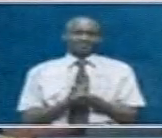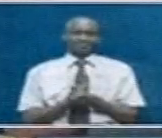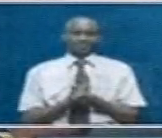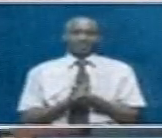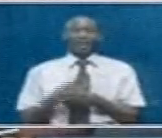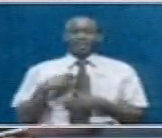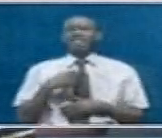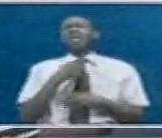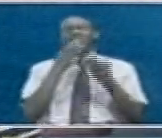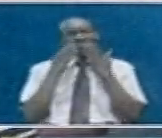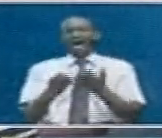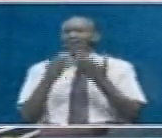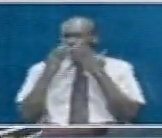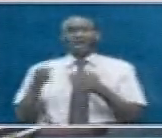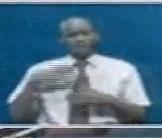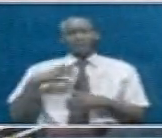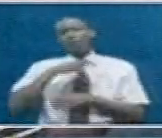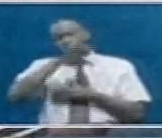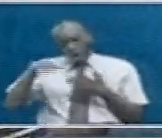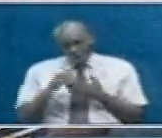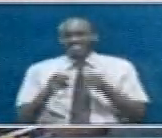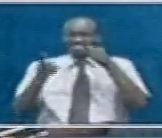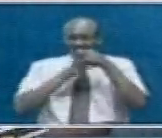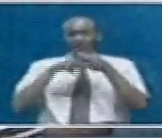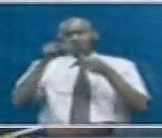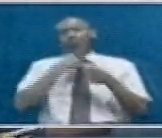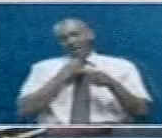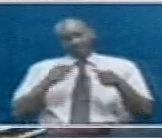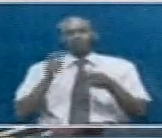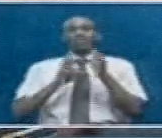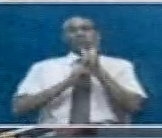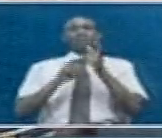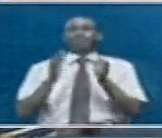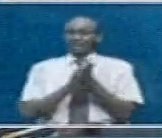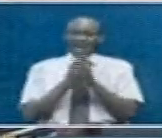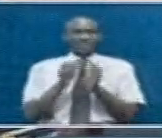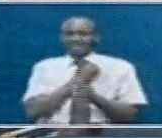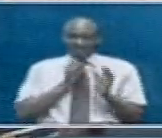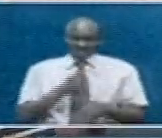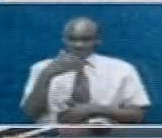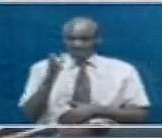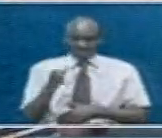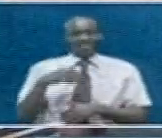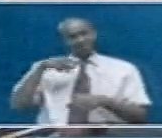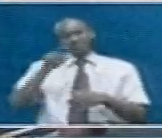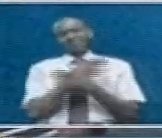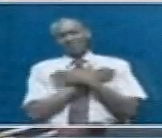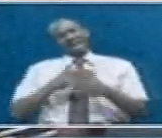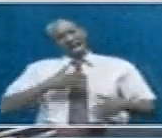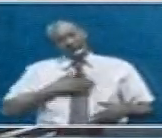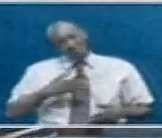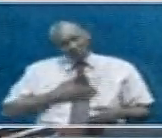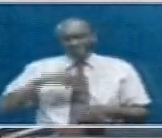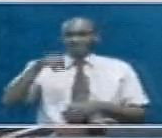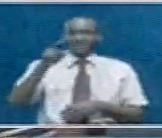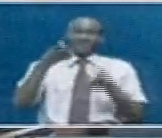I want to thank all our candidates, the seven of them. They have behaved so well. They have been our friends. They have